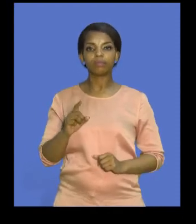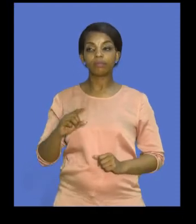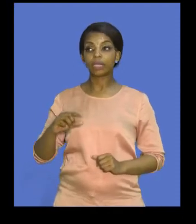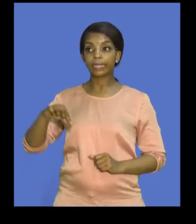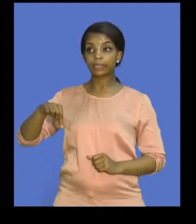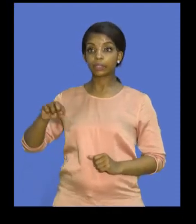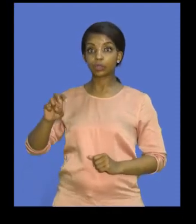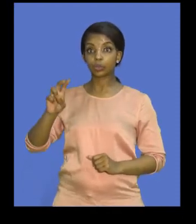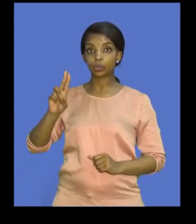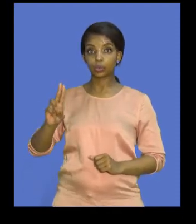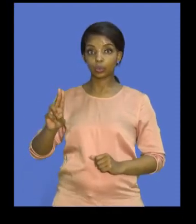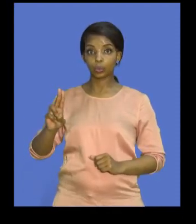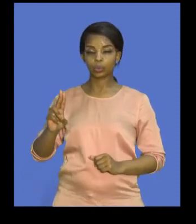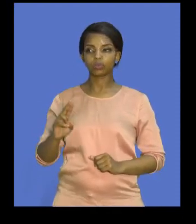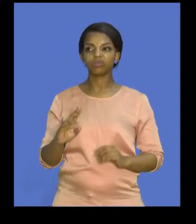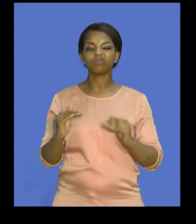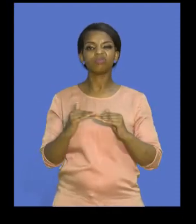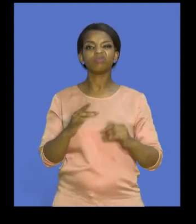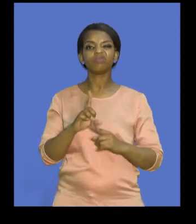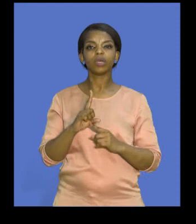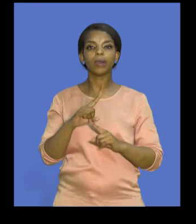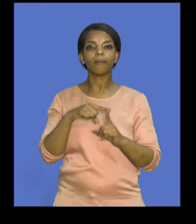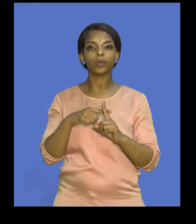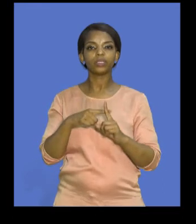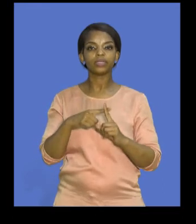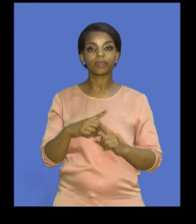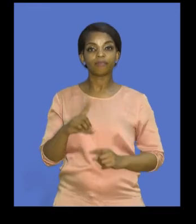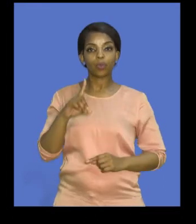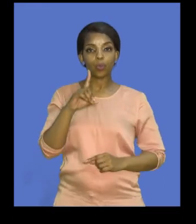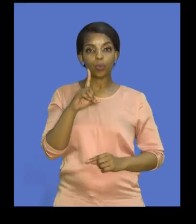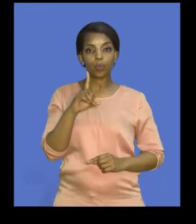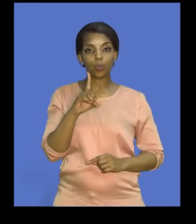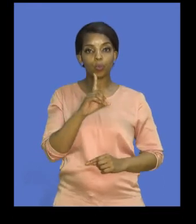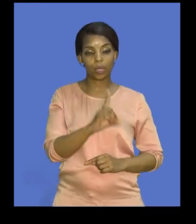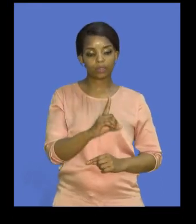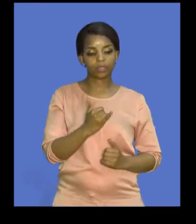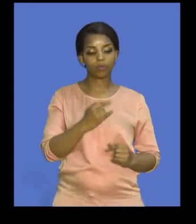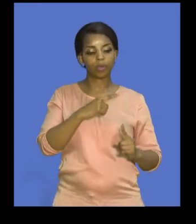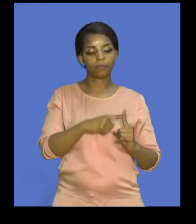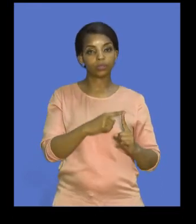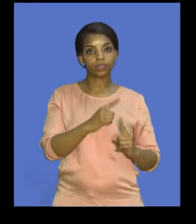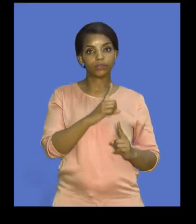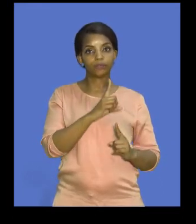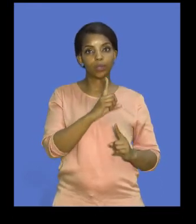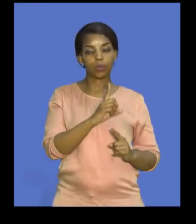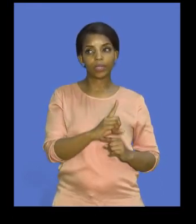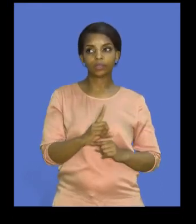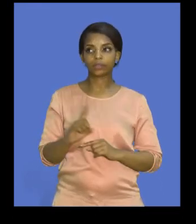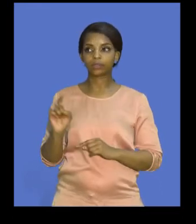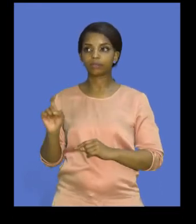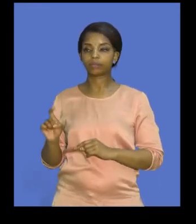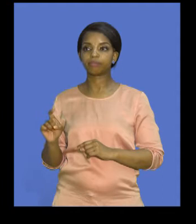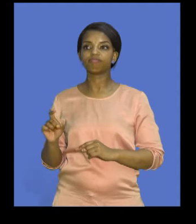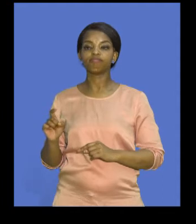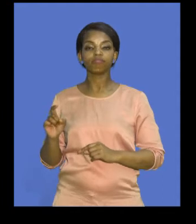positive 1 microcoulomb. So these are essentially opposite charges, right? So in